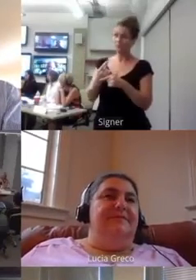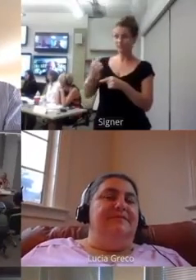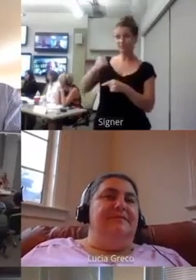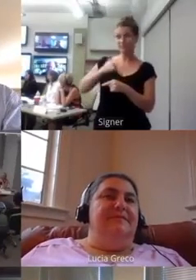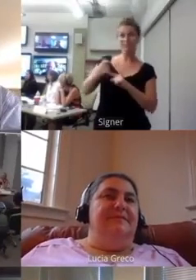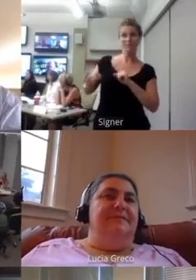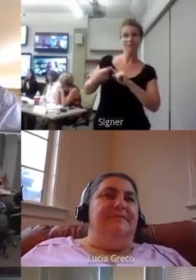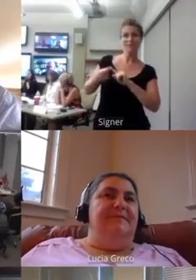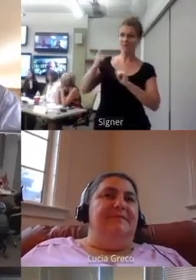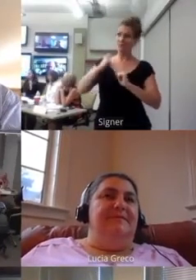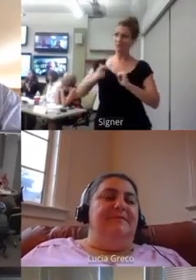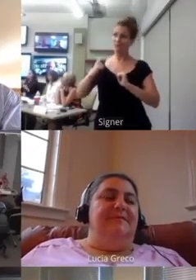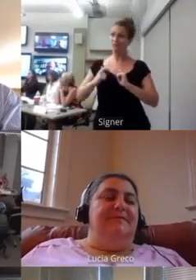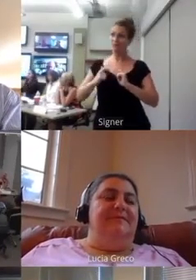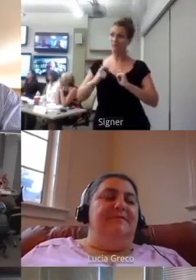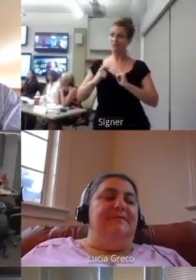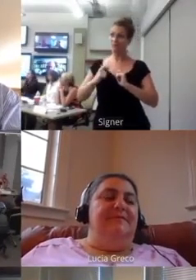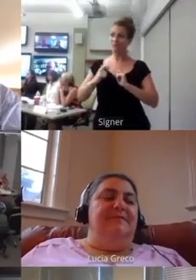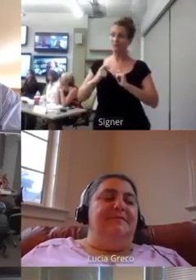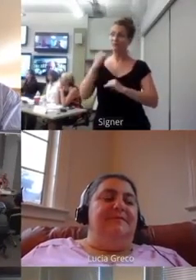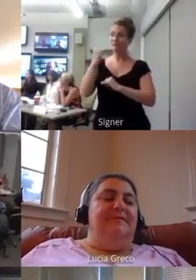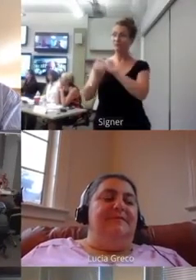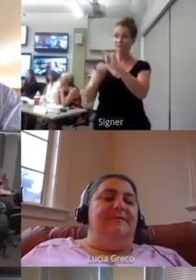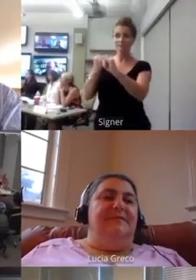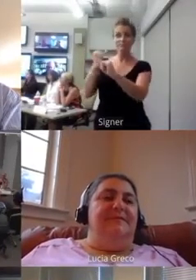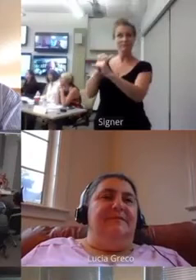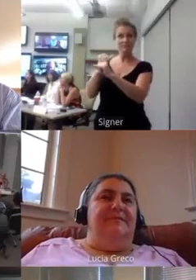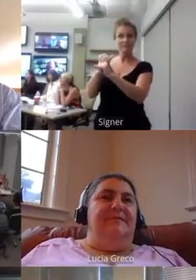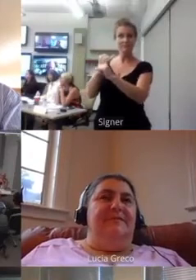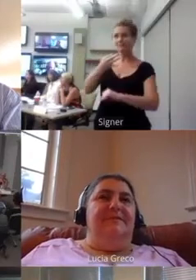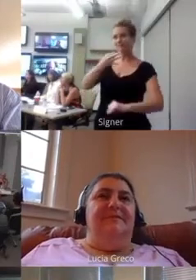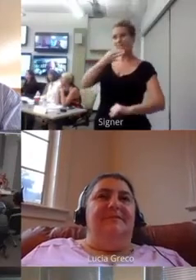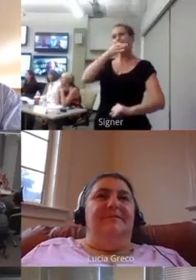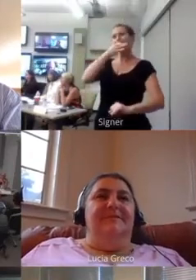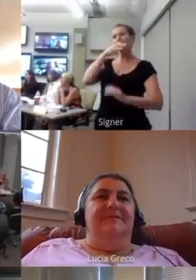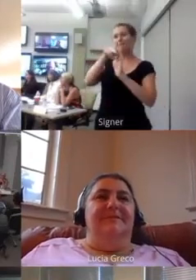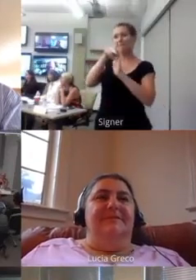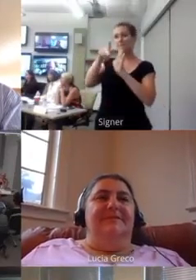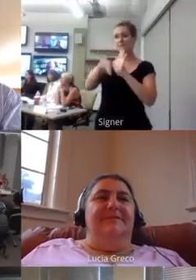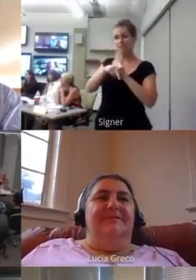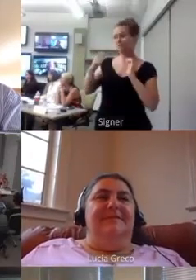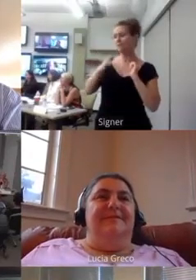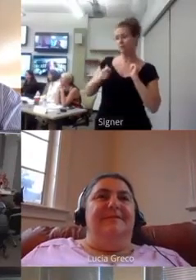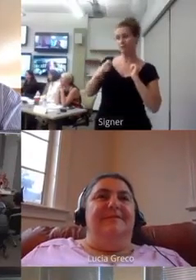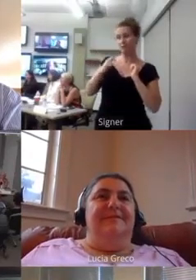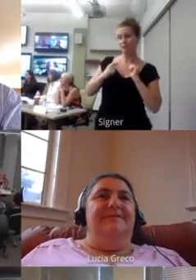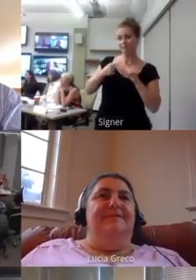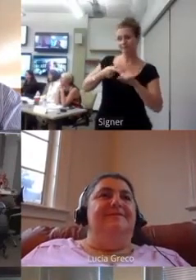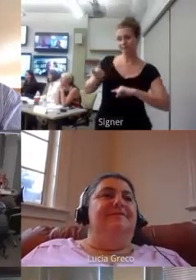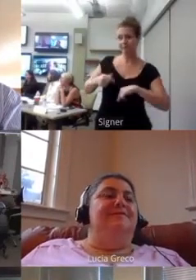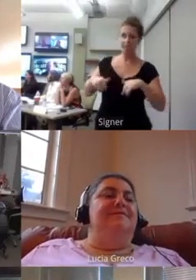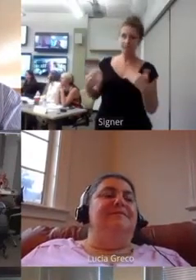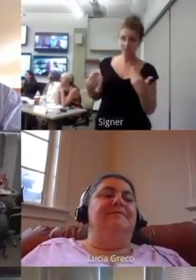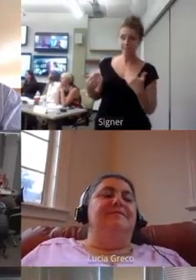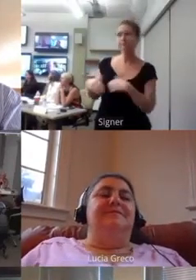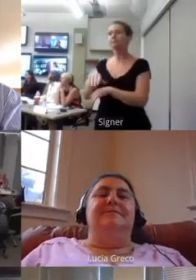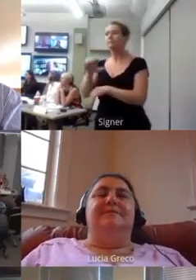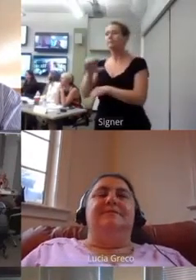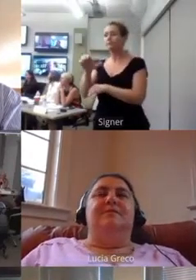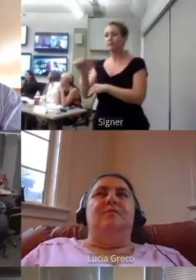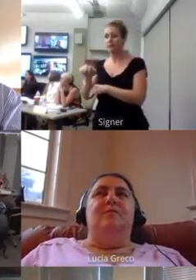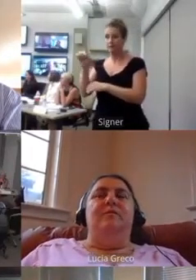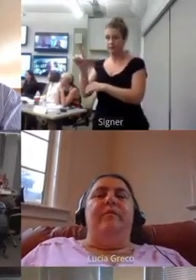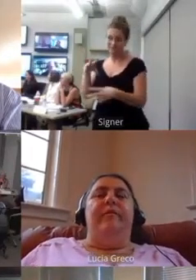conference, International Experts Policy Conference on what should Canada's promised